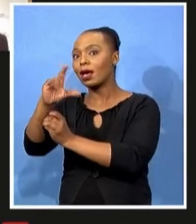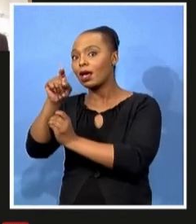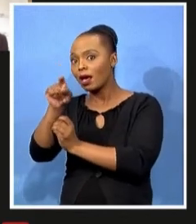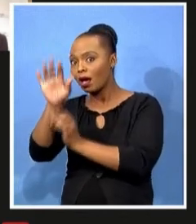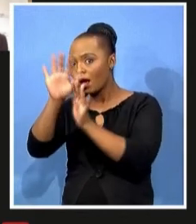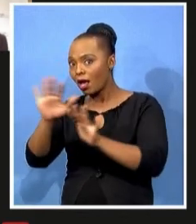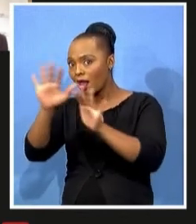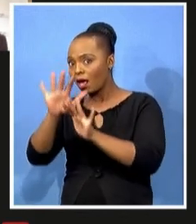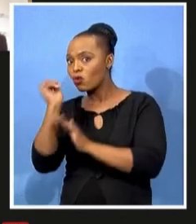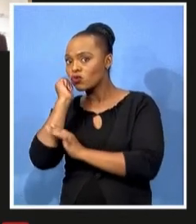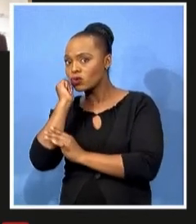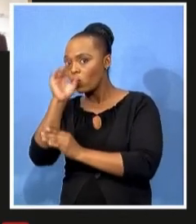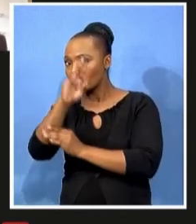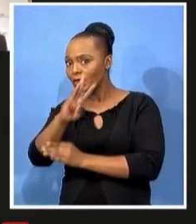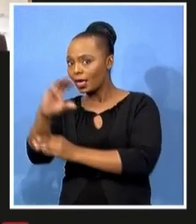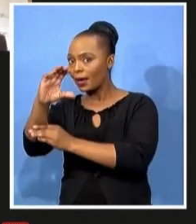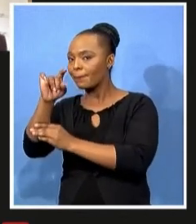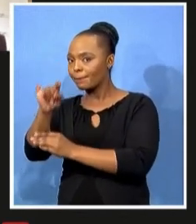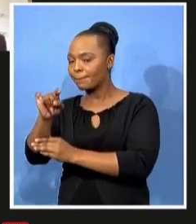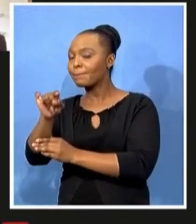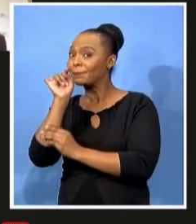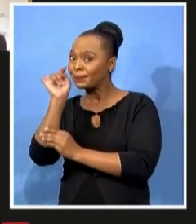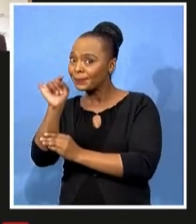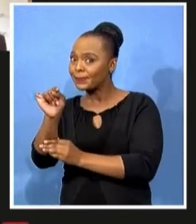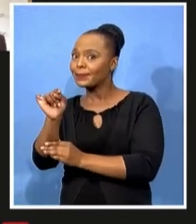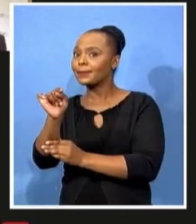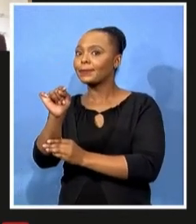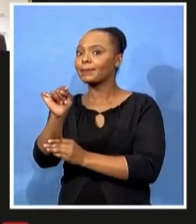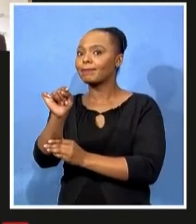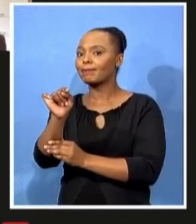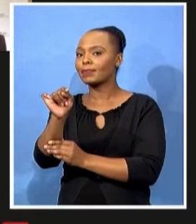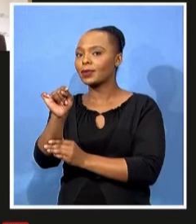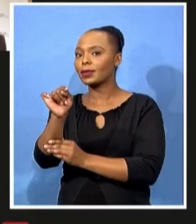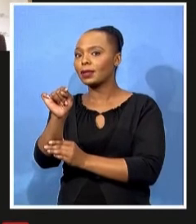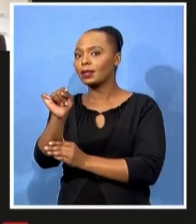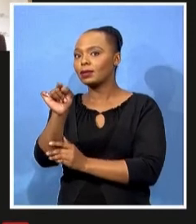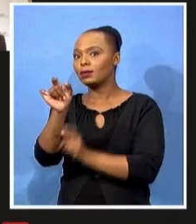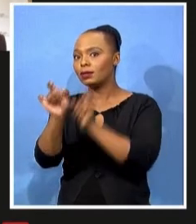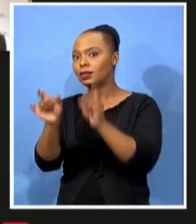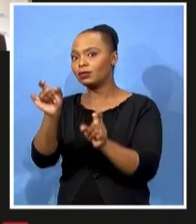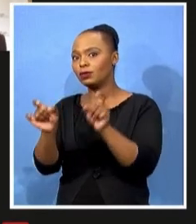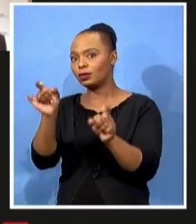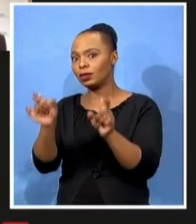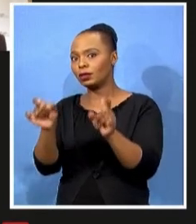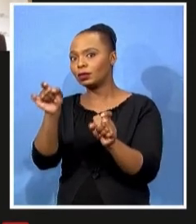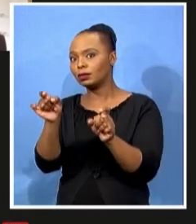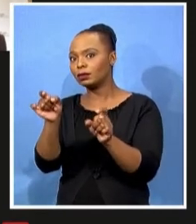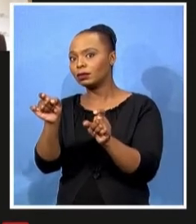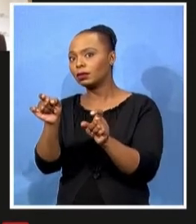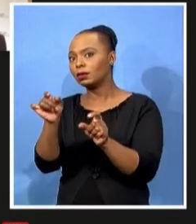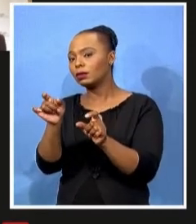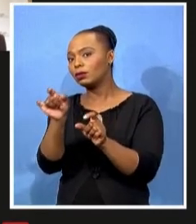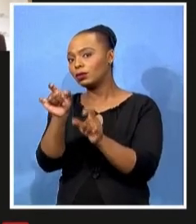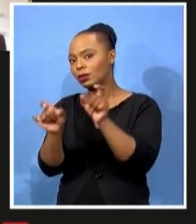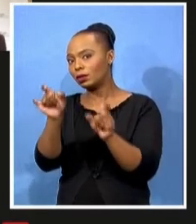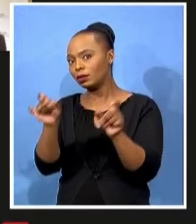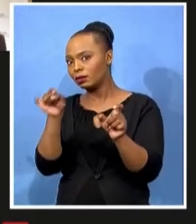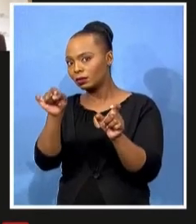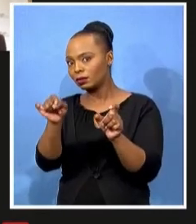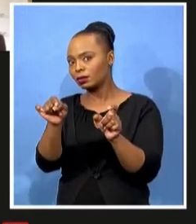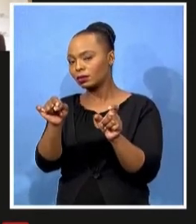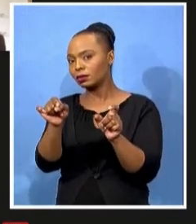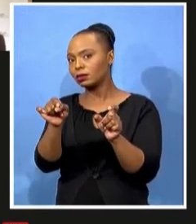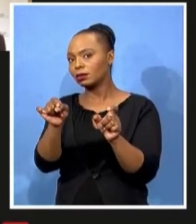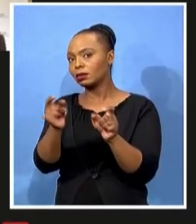Western Cape, the cumulative numbers, as you can see, the 7-day moving average it's already gone to twice the height of what it was